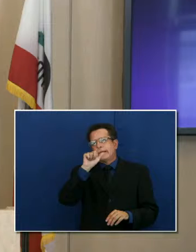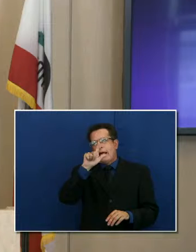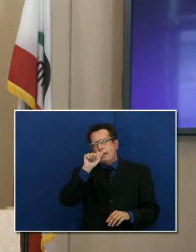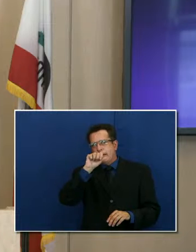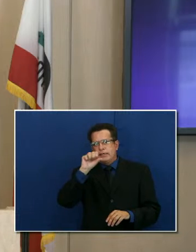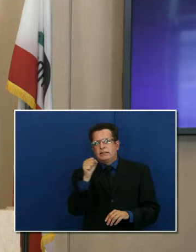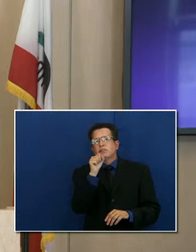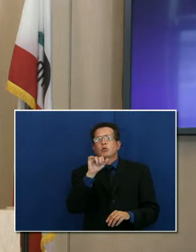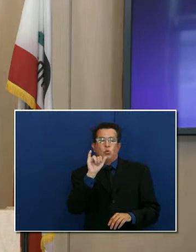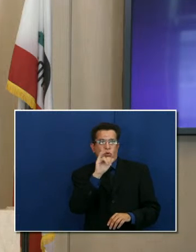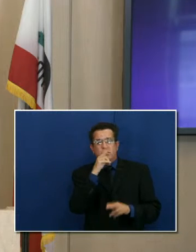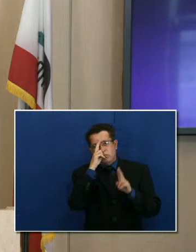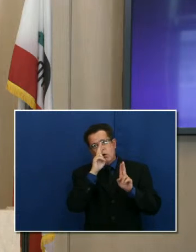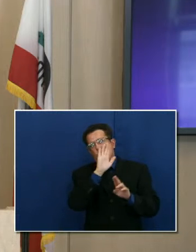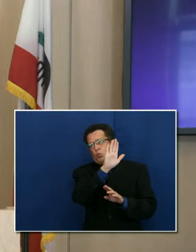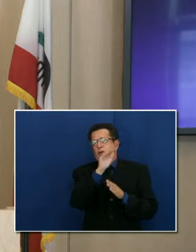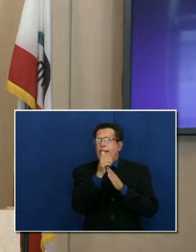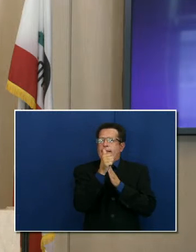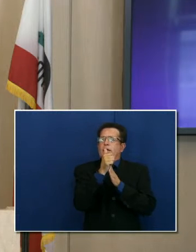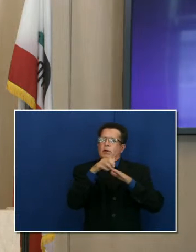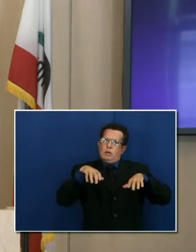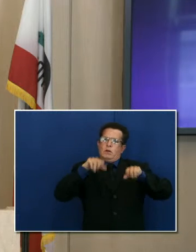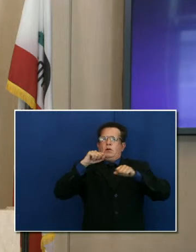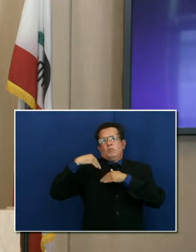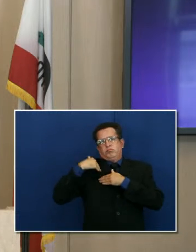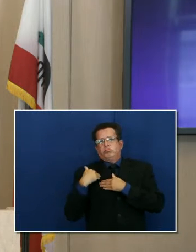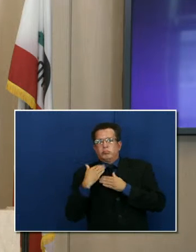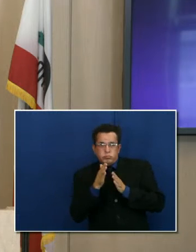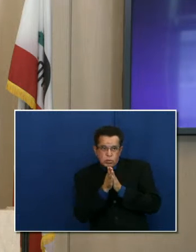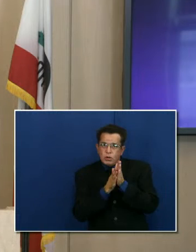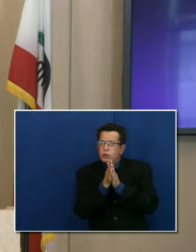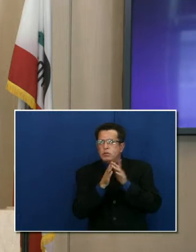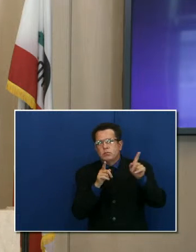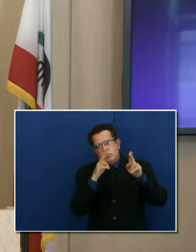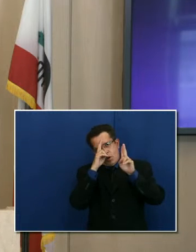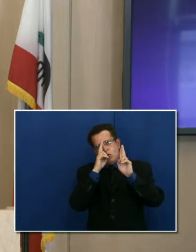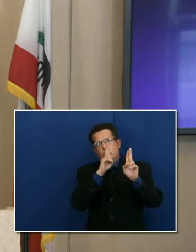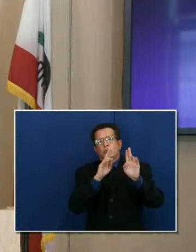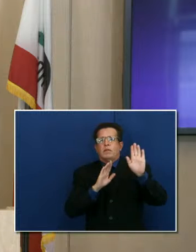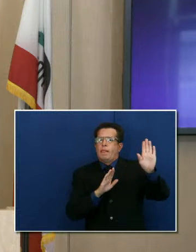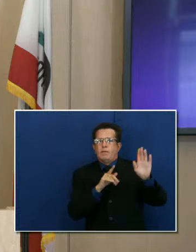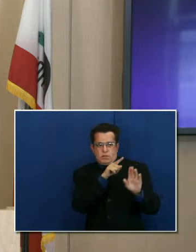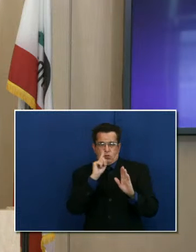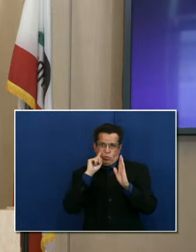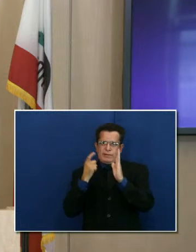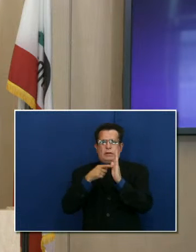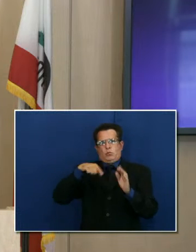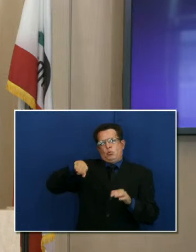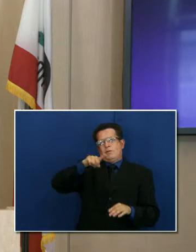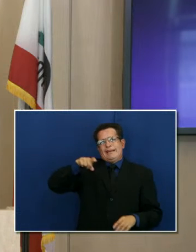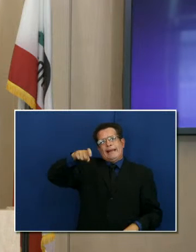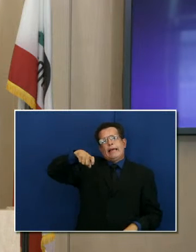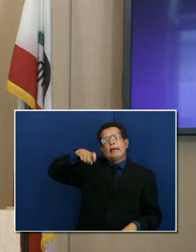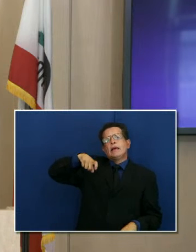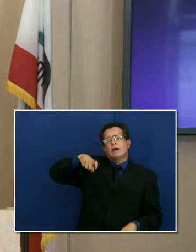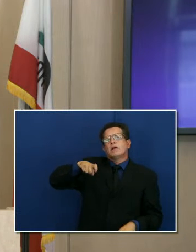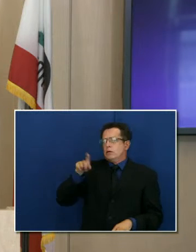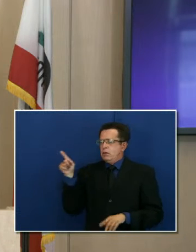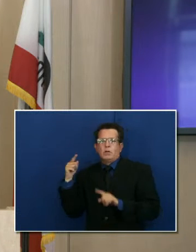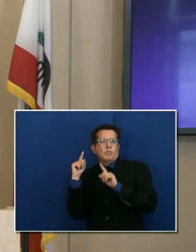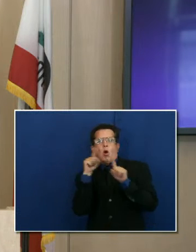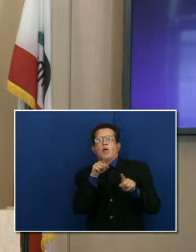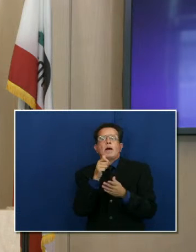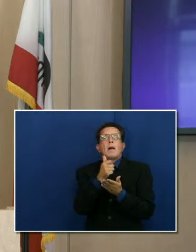leadership during this crisis. She and many others at the City of Chula Vista recognized the need to respond to